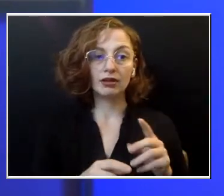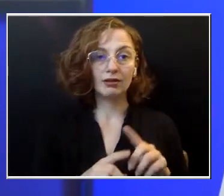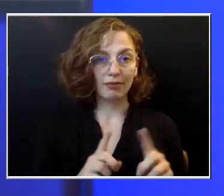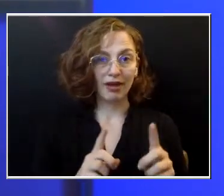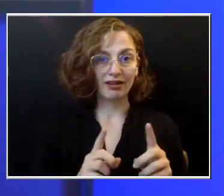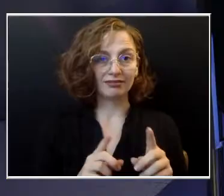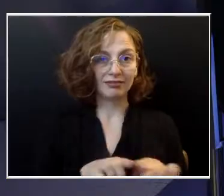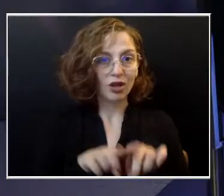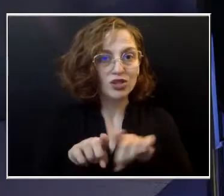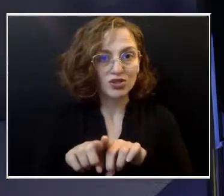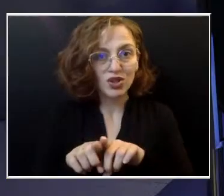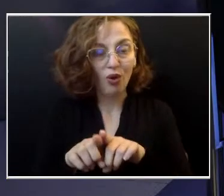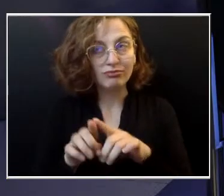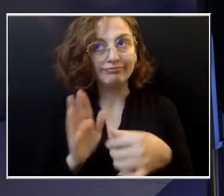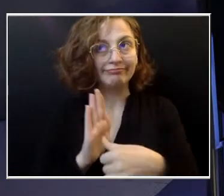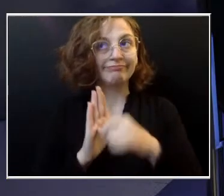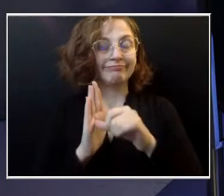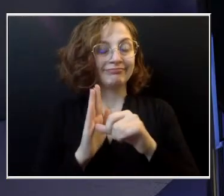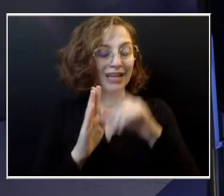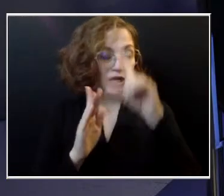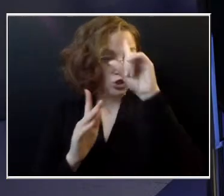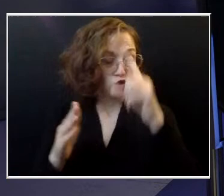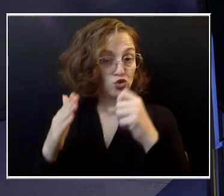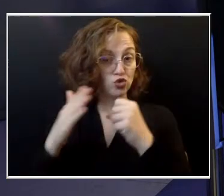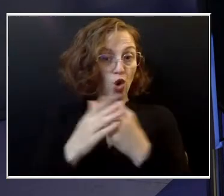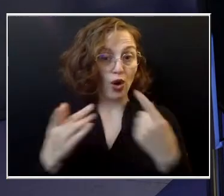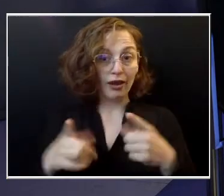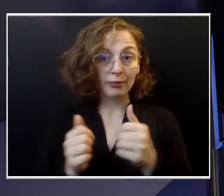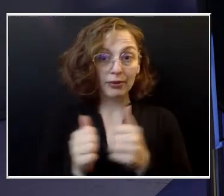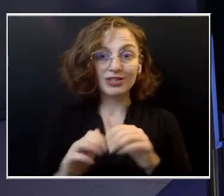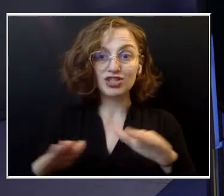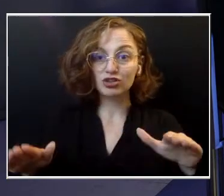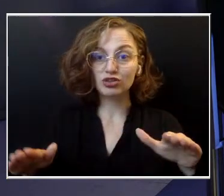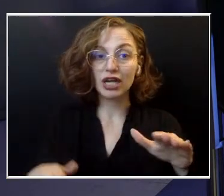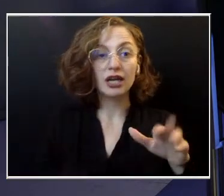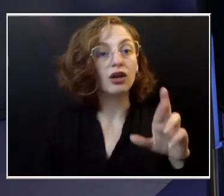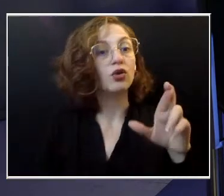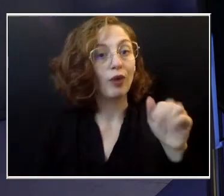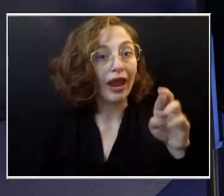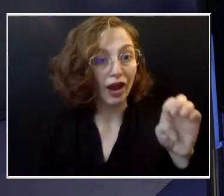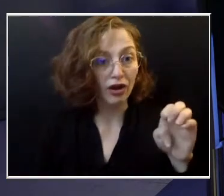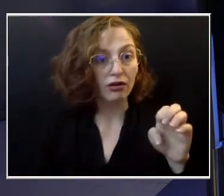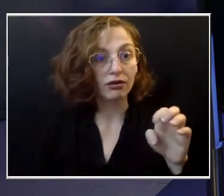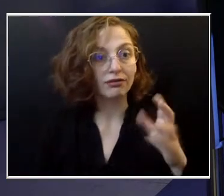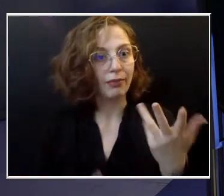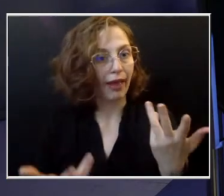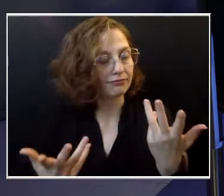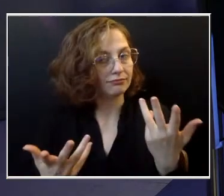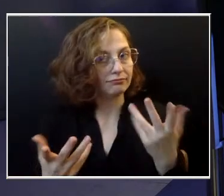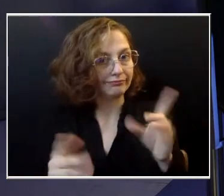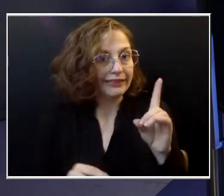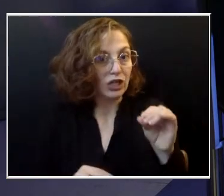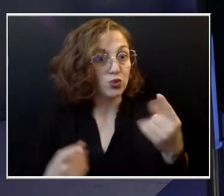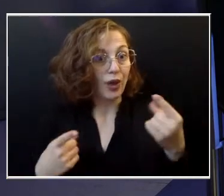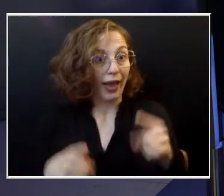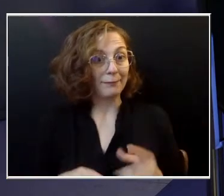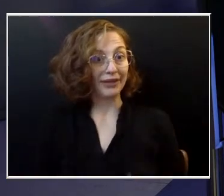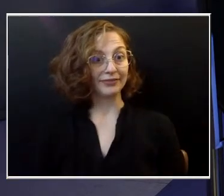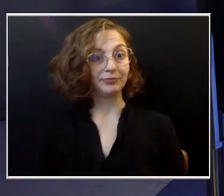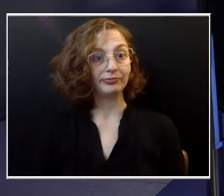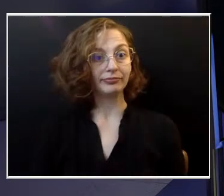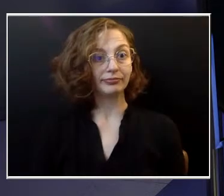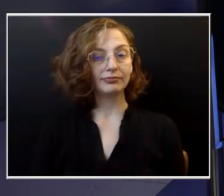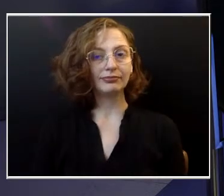do happen. Yeah, they're rare, but they happen, and people need to know what those signs are. But you're not really surprised that they would have gone to viral Correct. before you would go to a